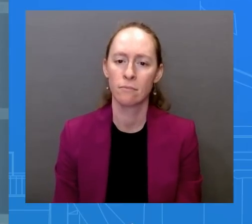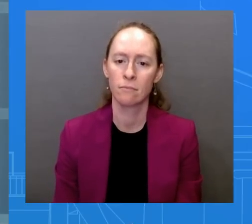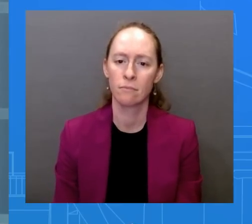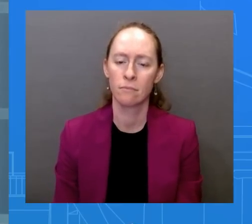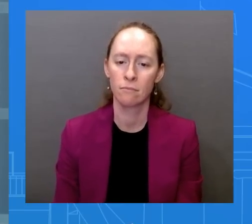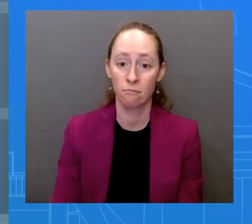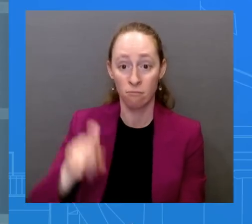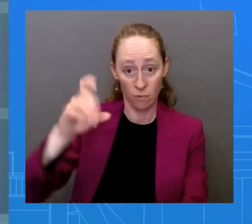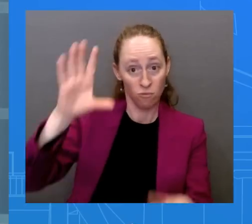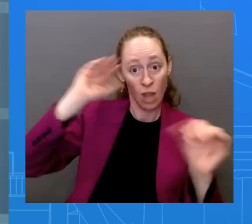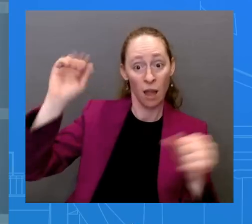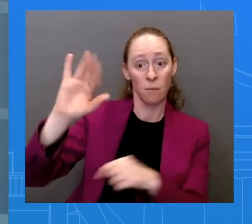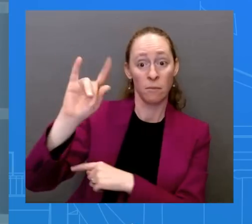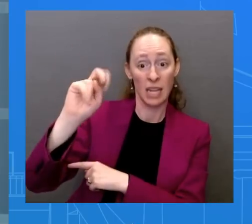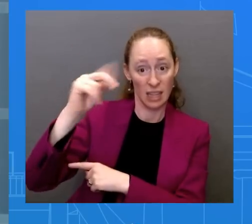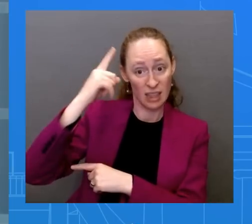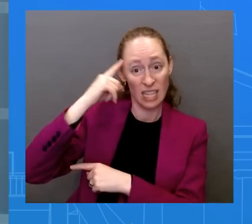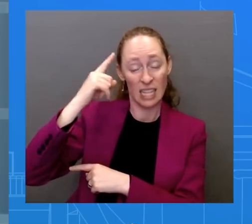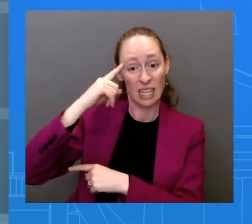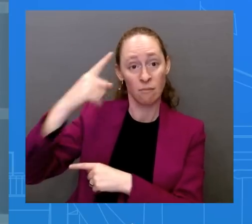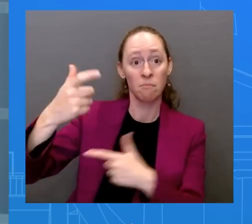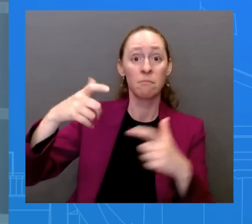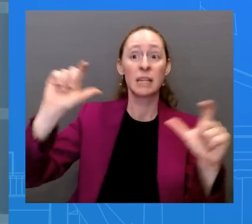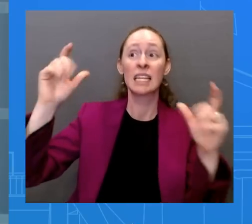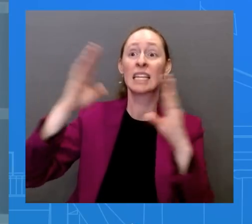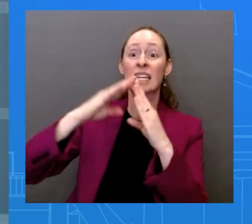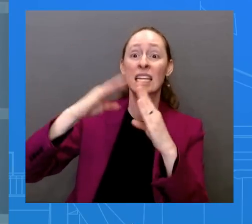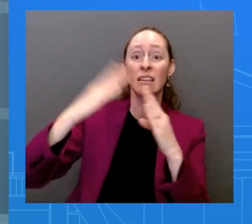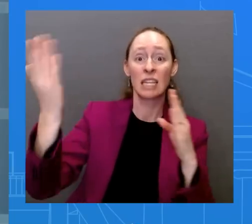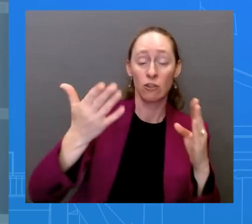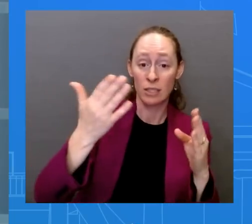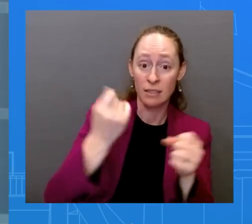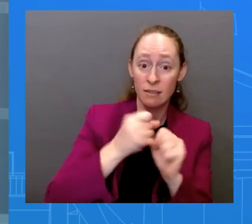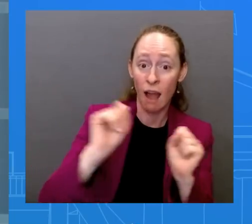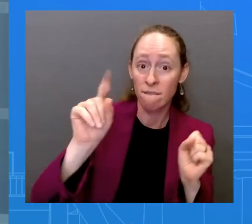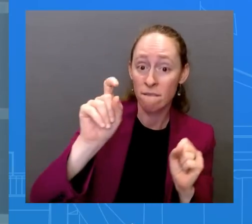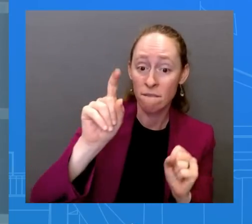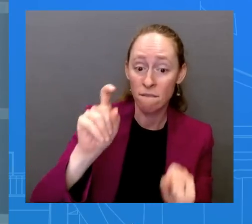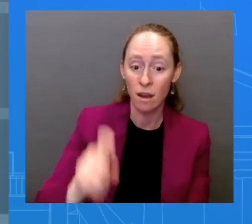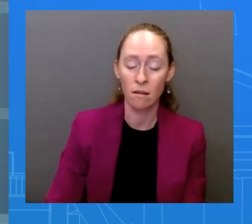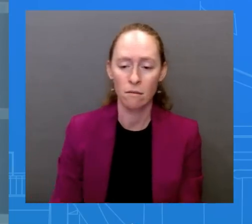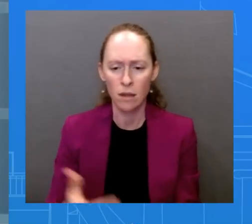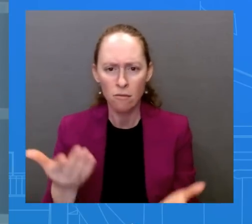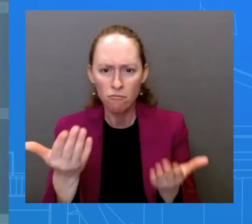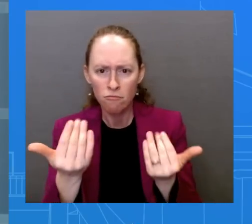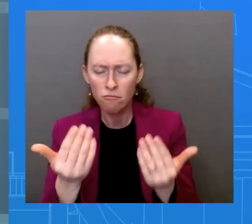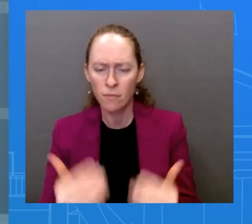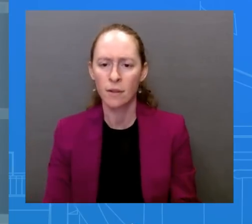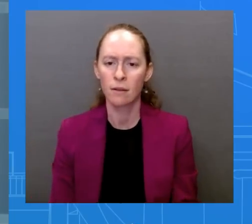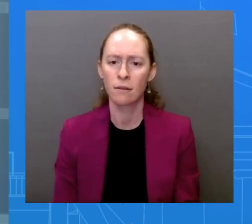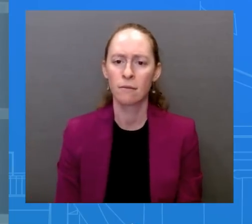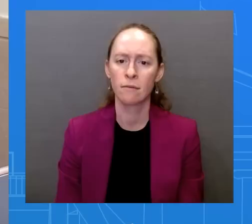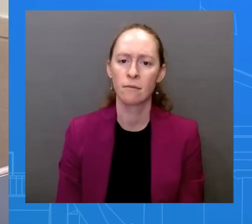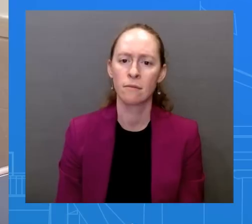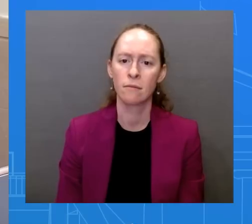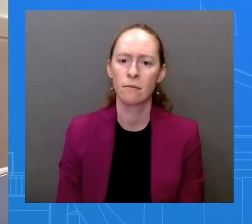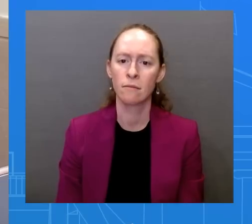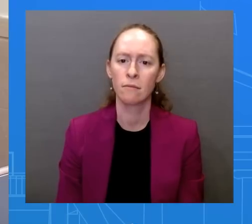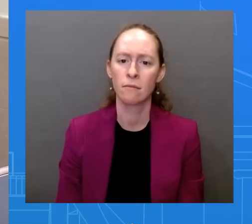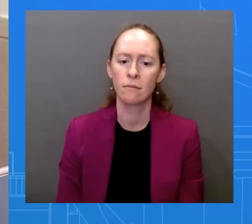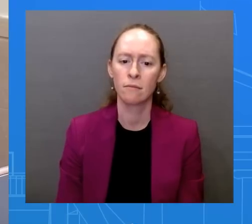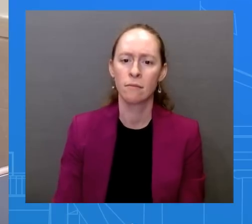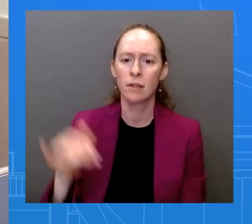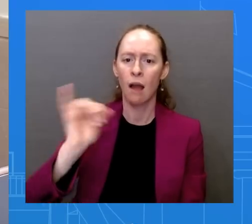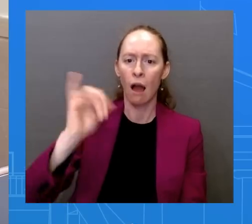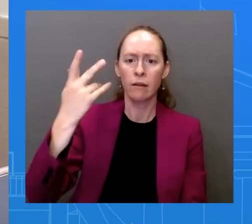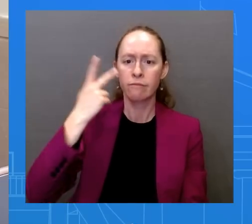safe? Can you say more? Well, we know that thefts and robberies are up about 20% in the first half of this year, so I'm